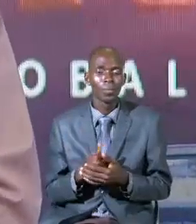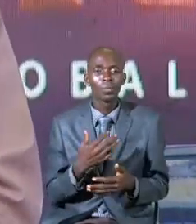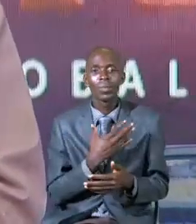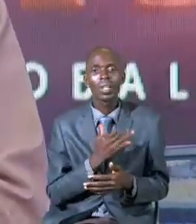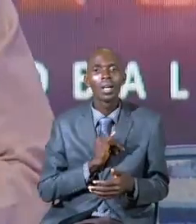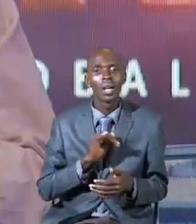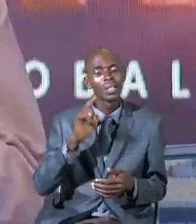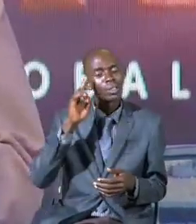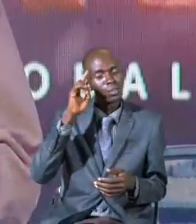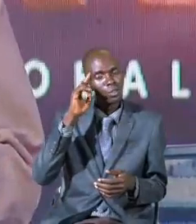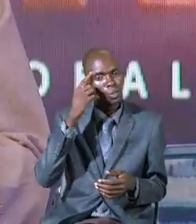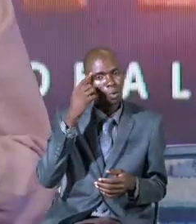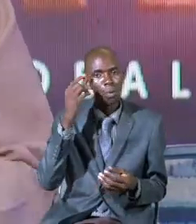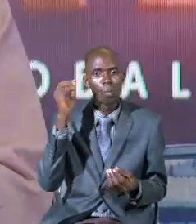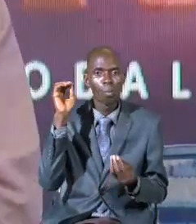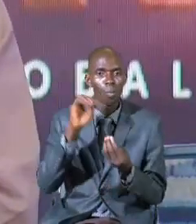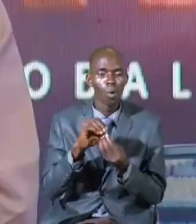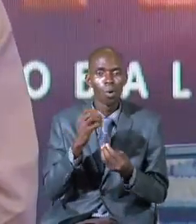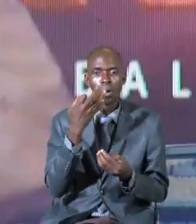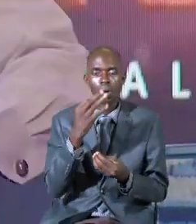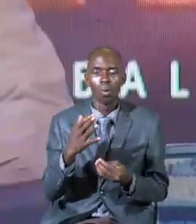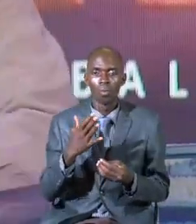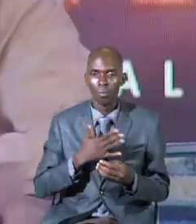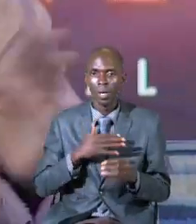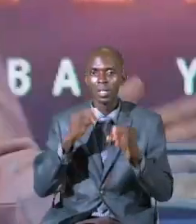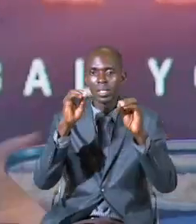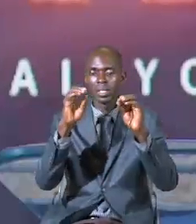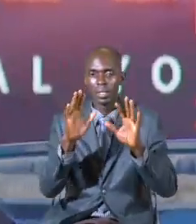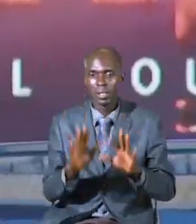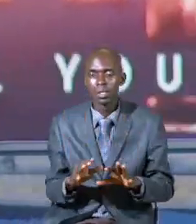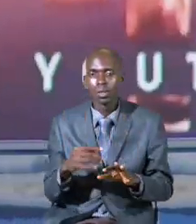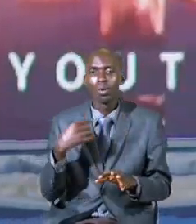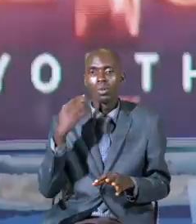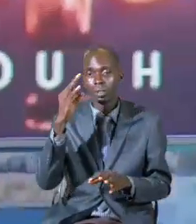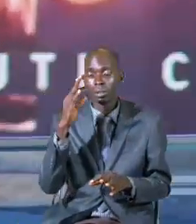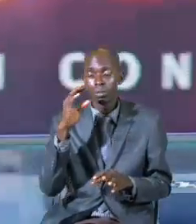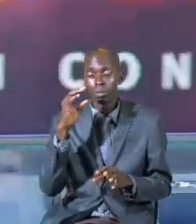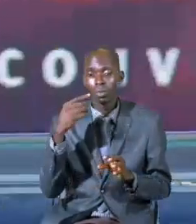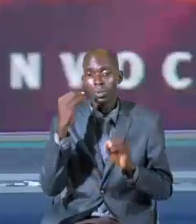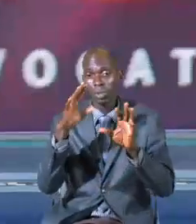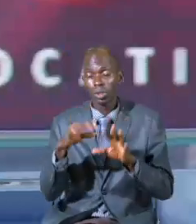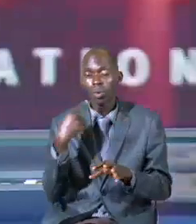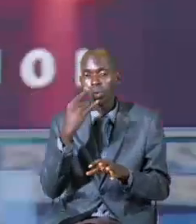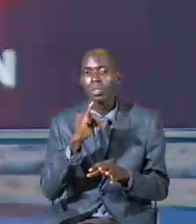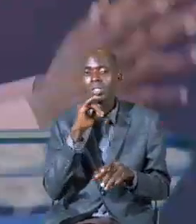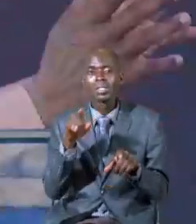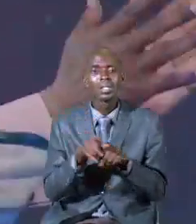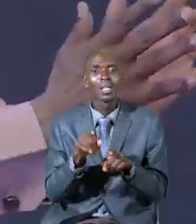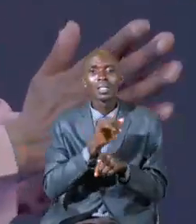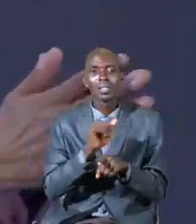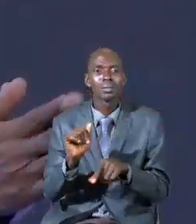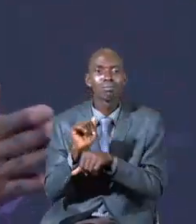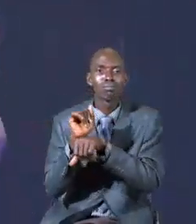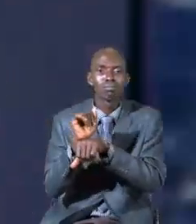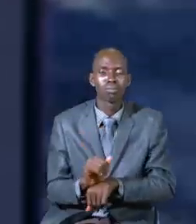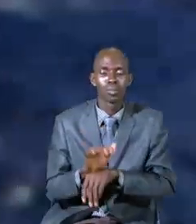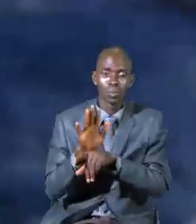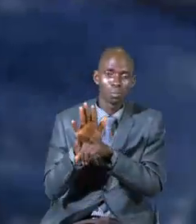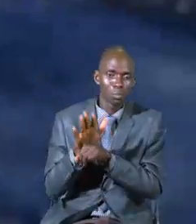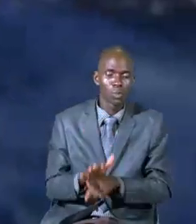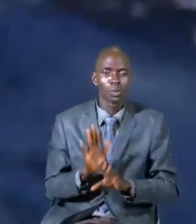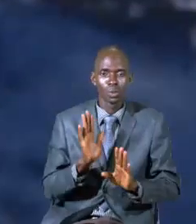teacher, who was like an oppressor to me. When I came to secondary school, 1959, I